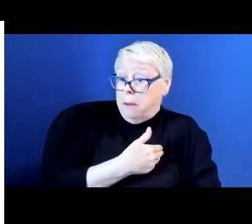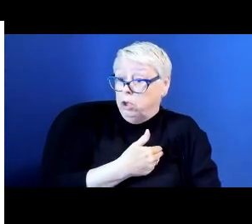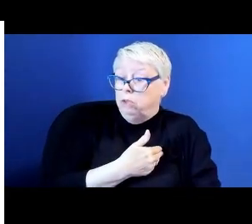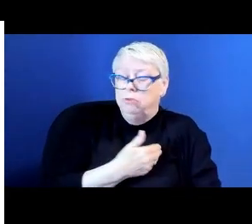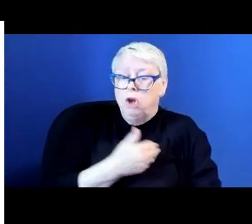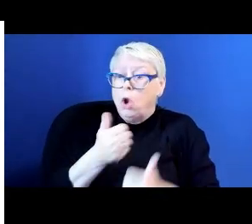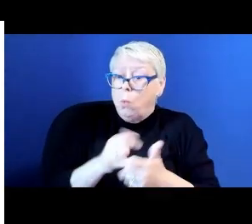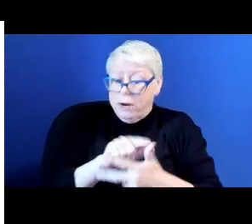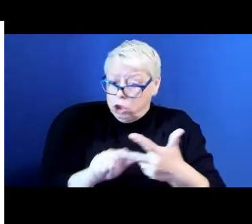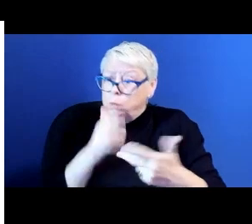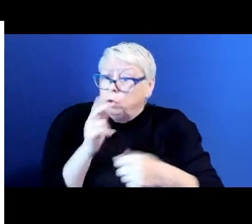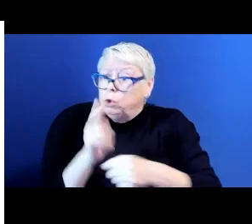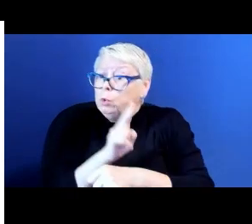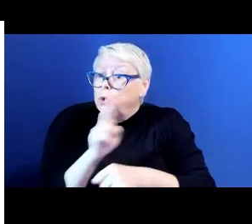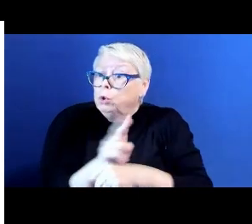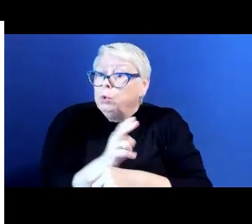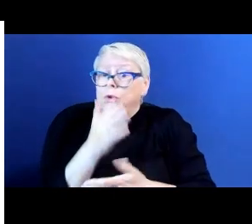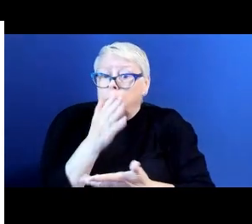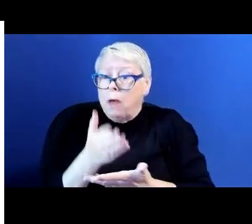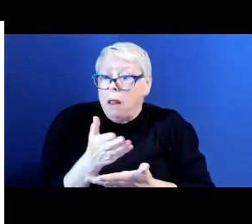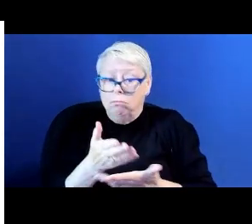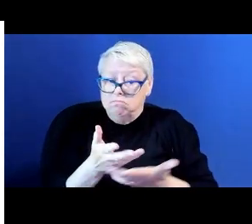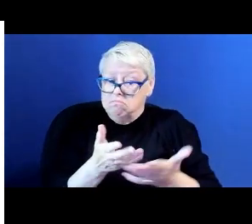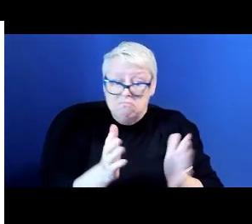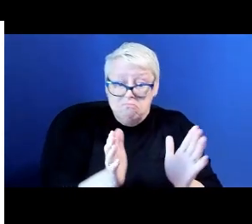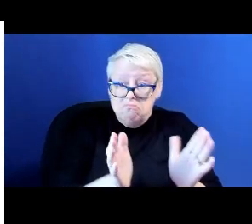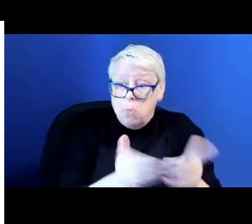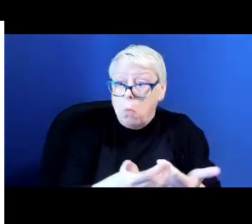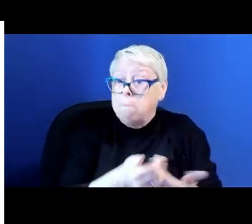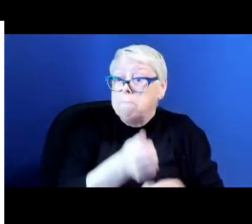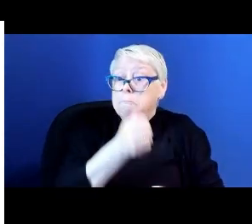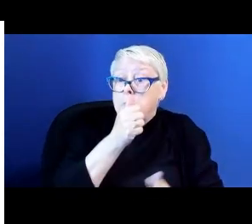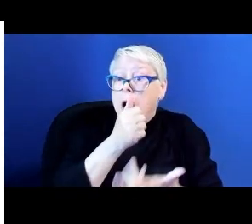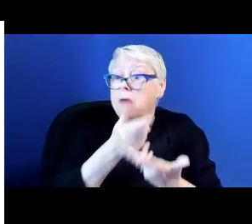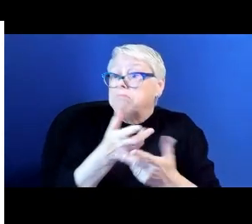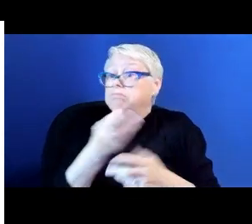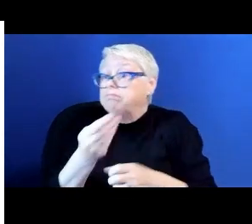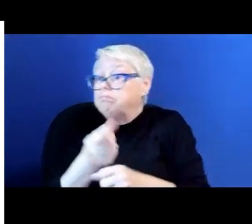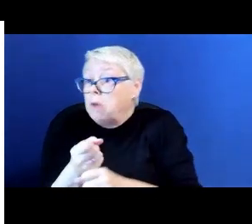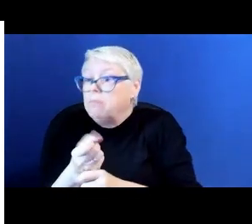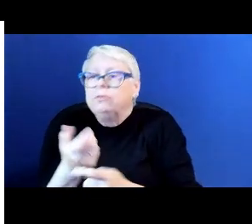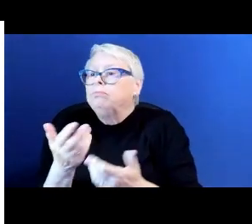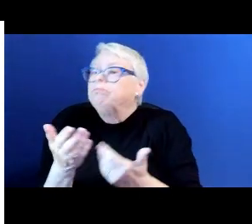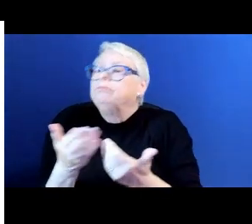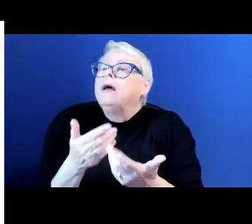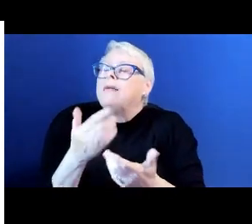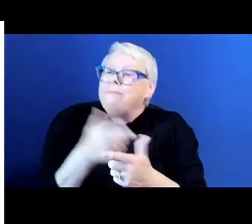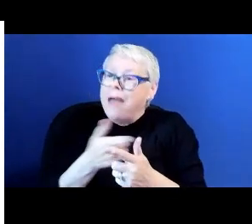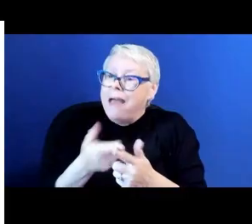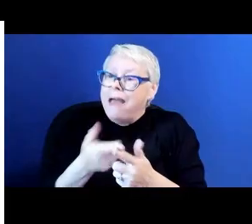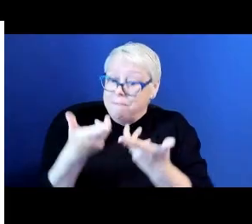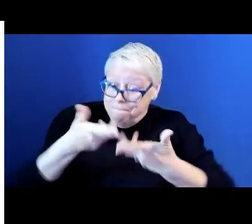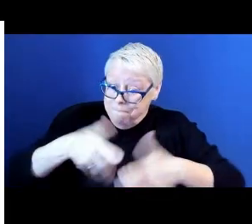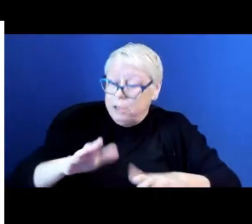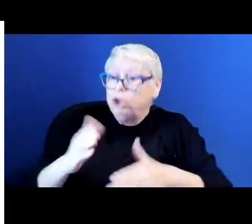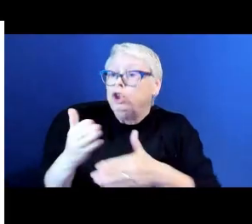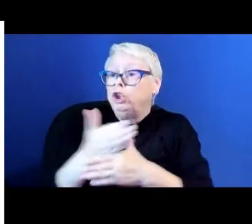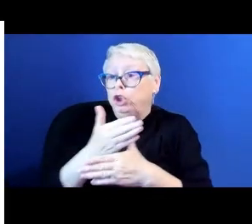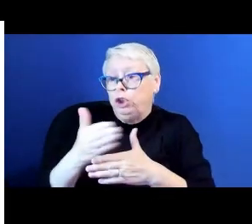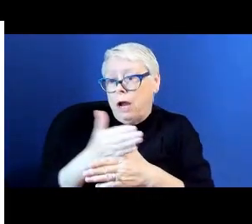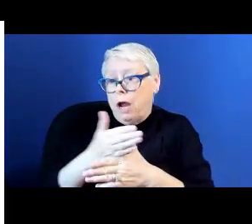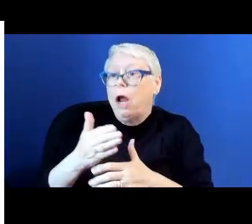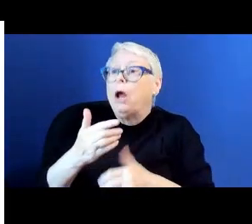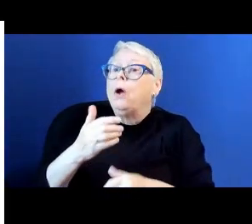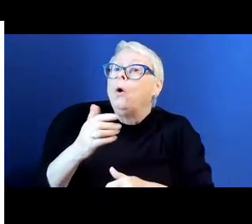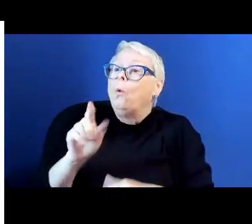you most likely find yourself in? And please share it in the poll that Leila will be sharing with you right